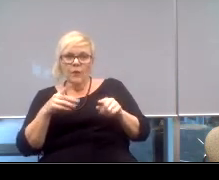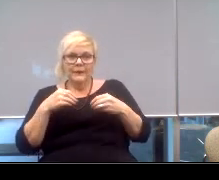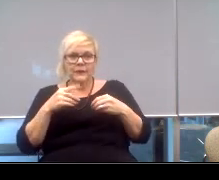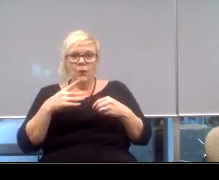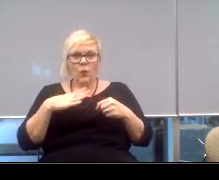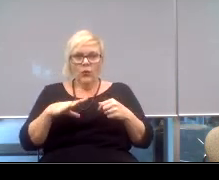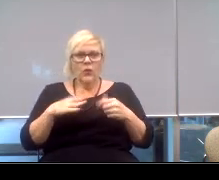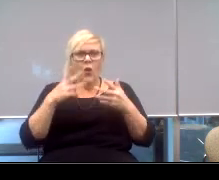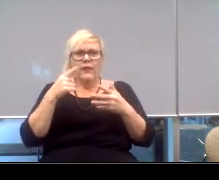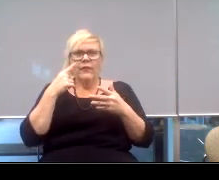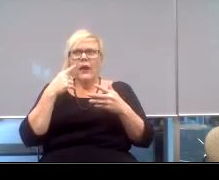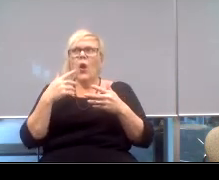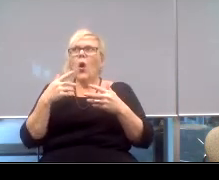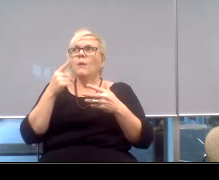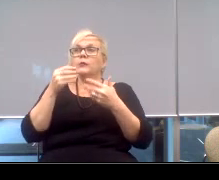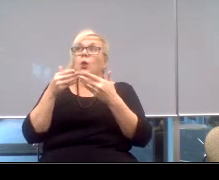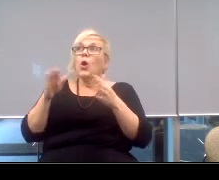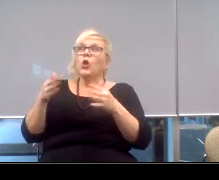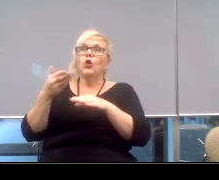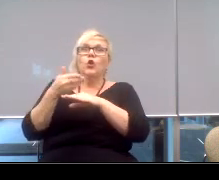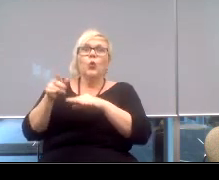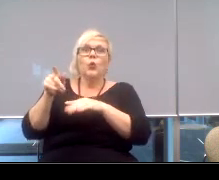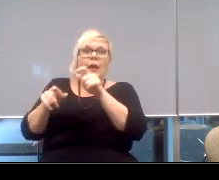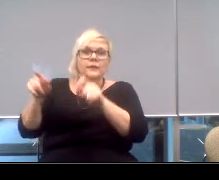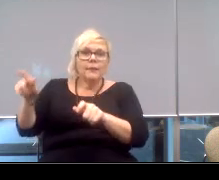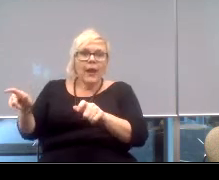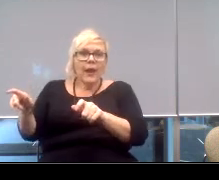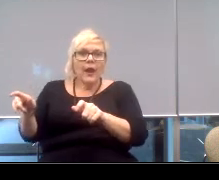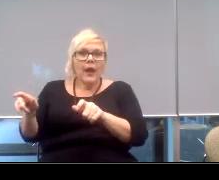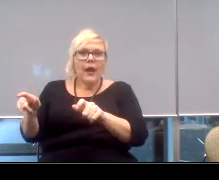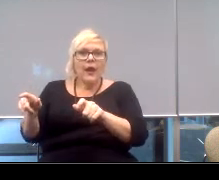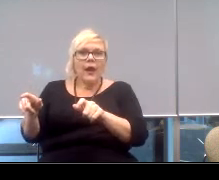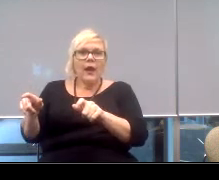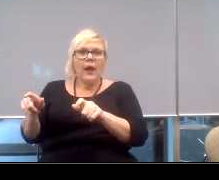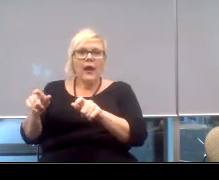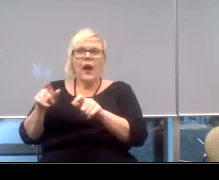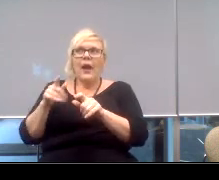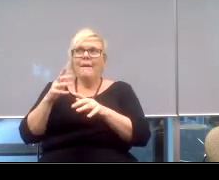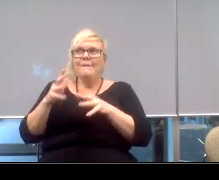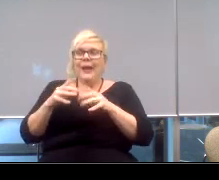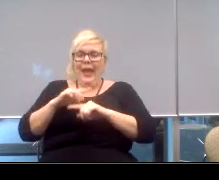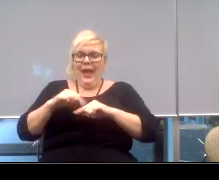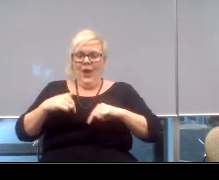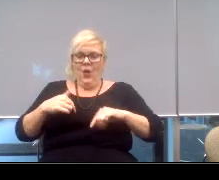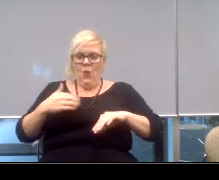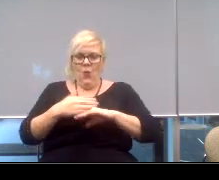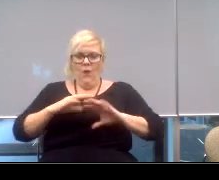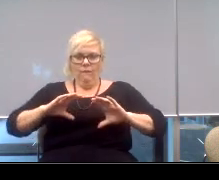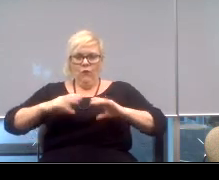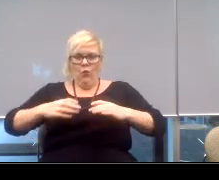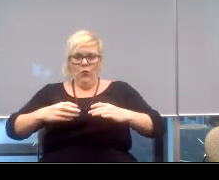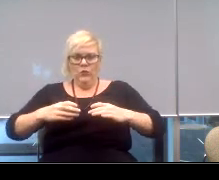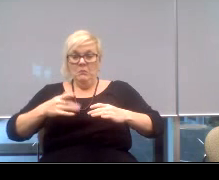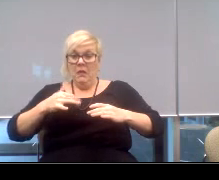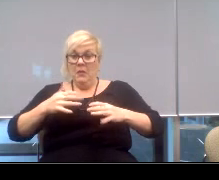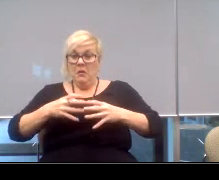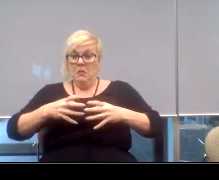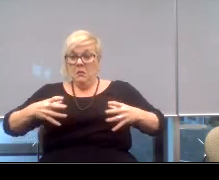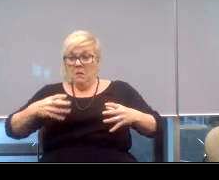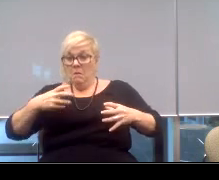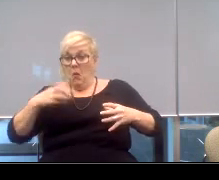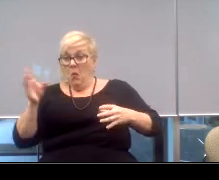business, new systems to make it happen, and what this may mean for current workforce profile. Like every business in every other